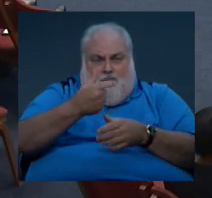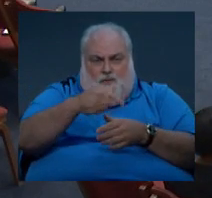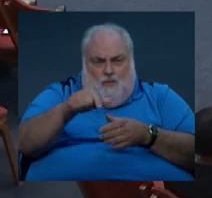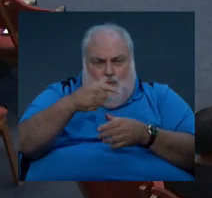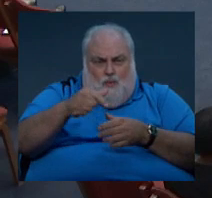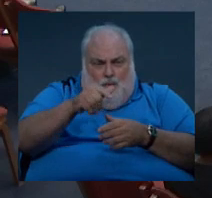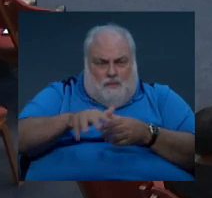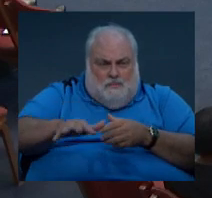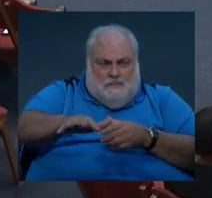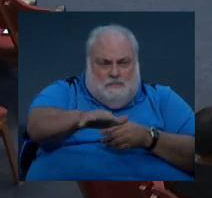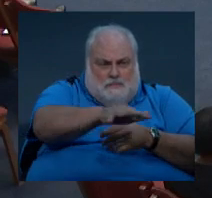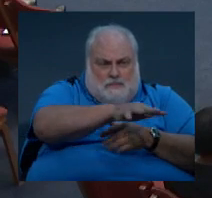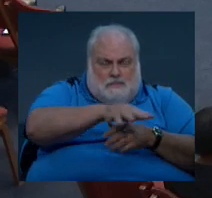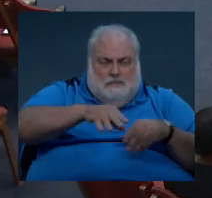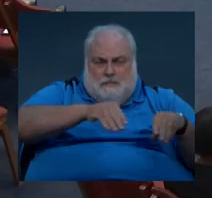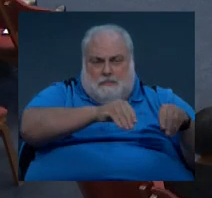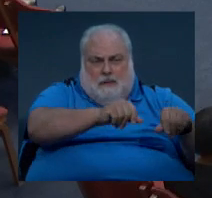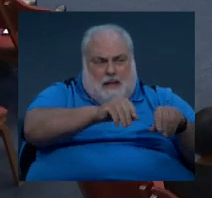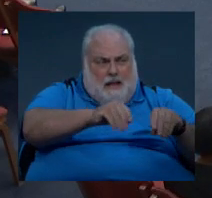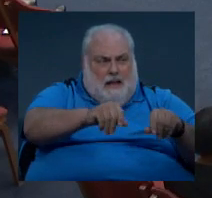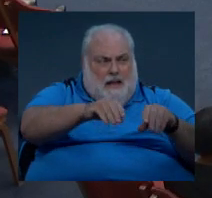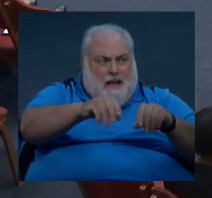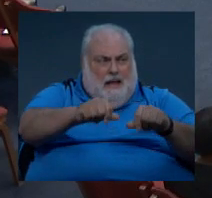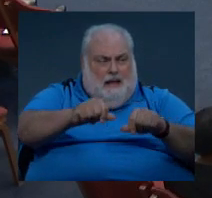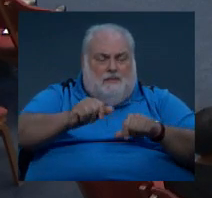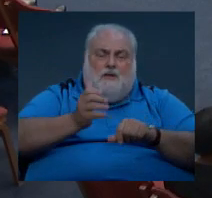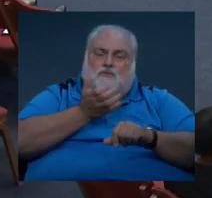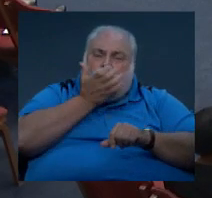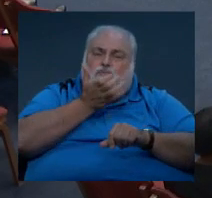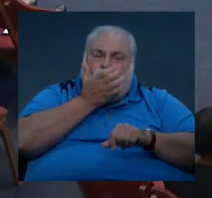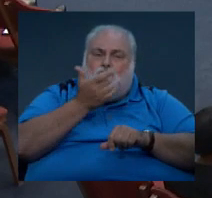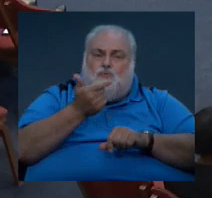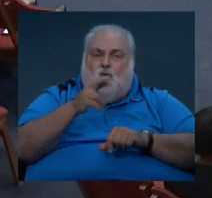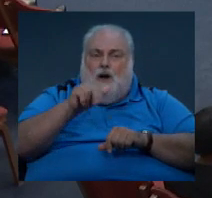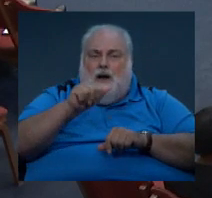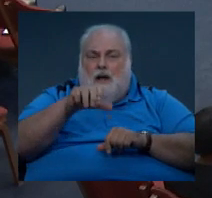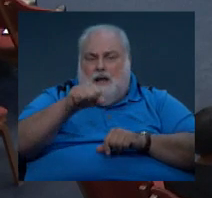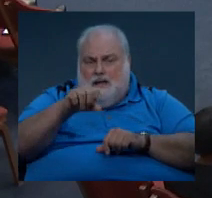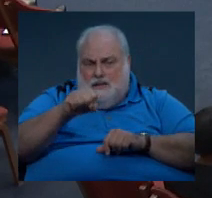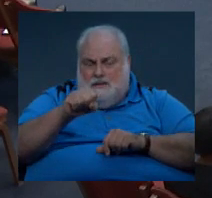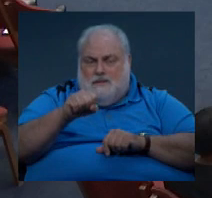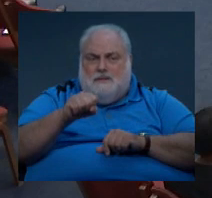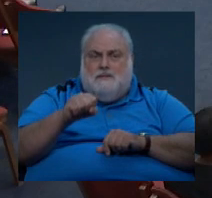of plants, the grass,